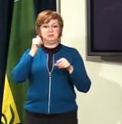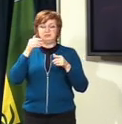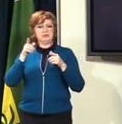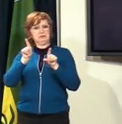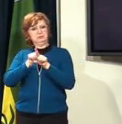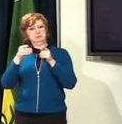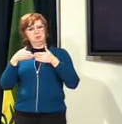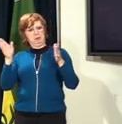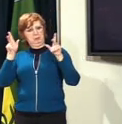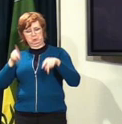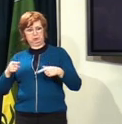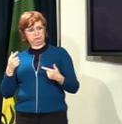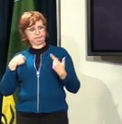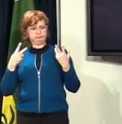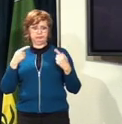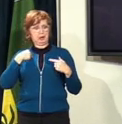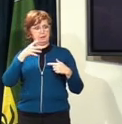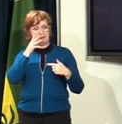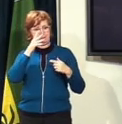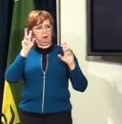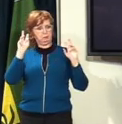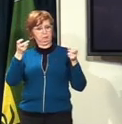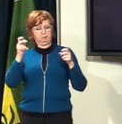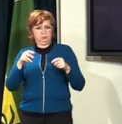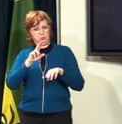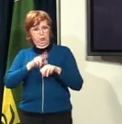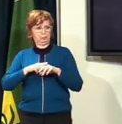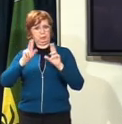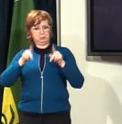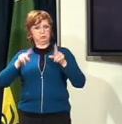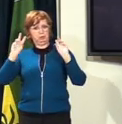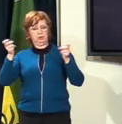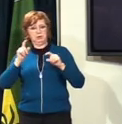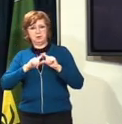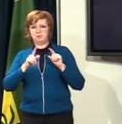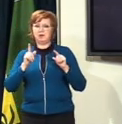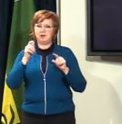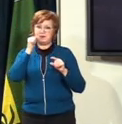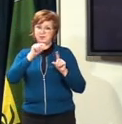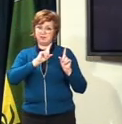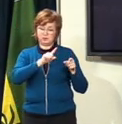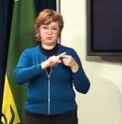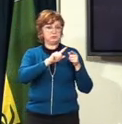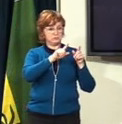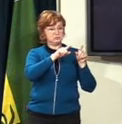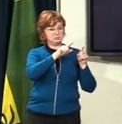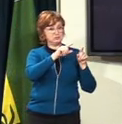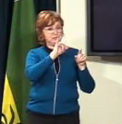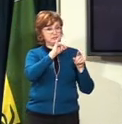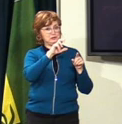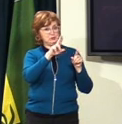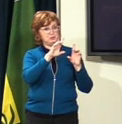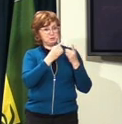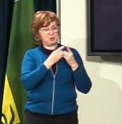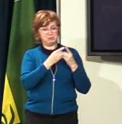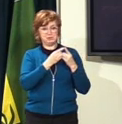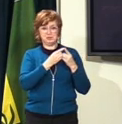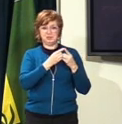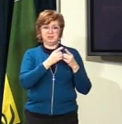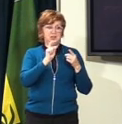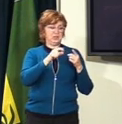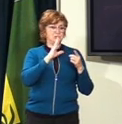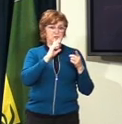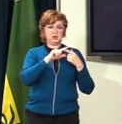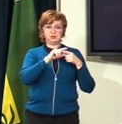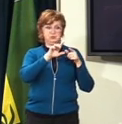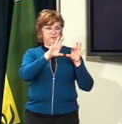more patients and more conversations with families of loved ones with COVID who may not make it. Here's the quote about